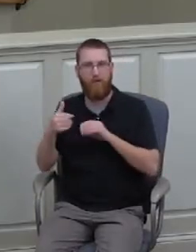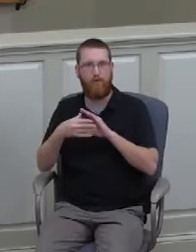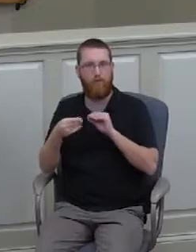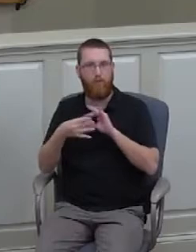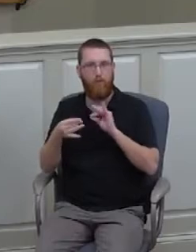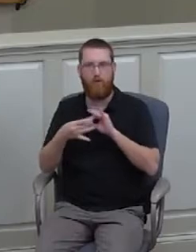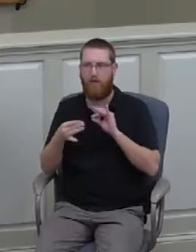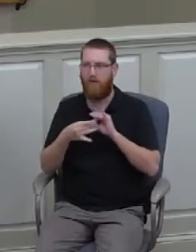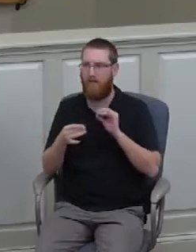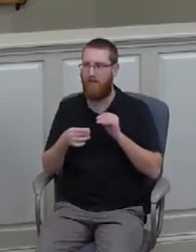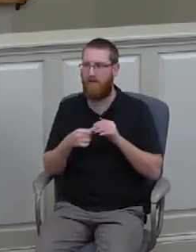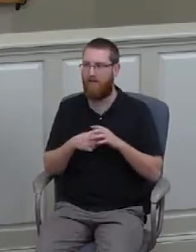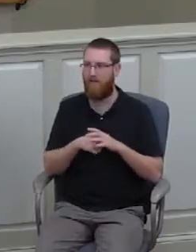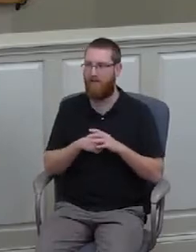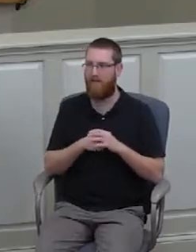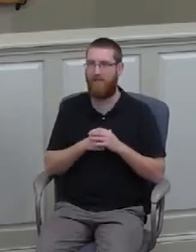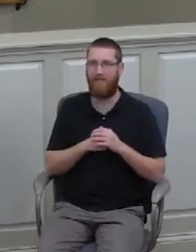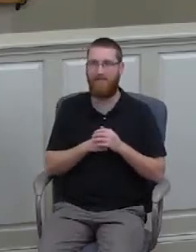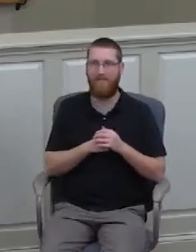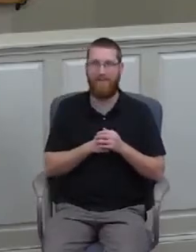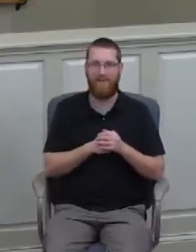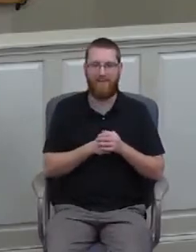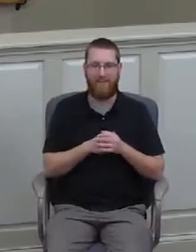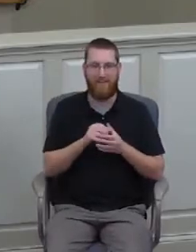story. I do, but I will not tell them here.